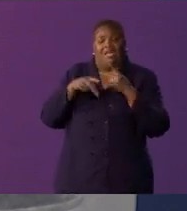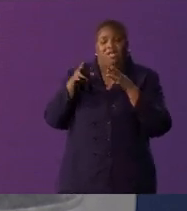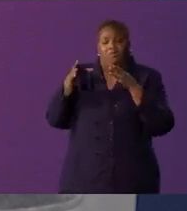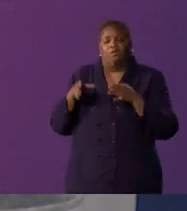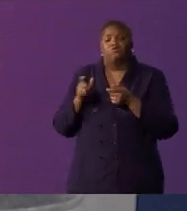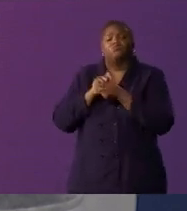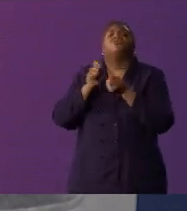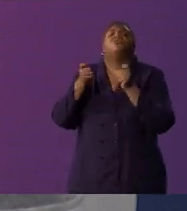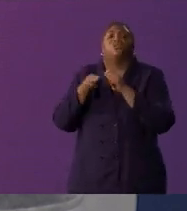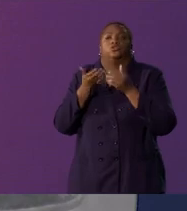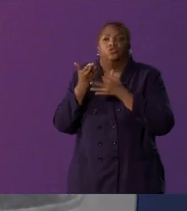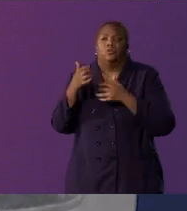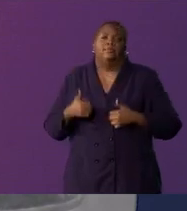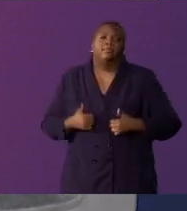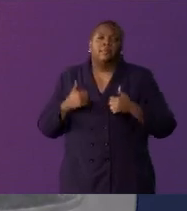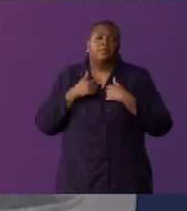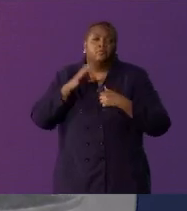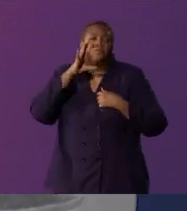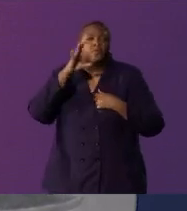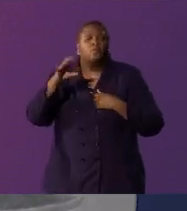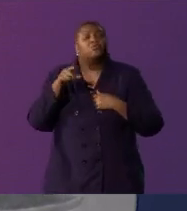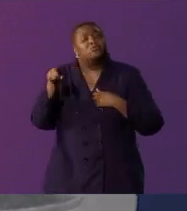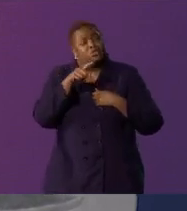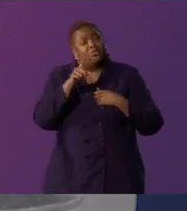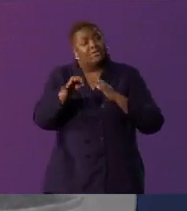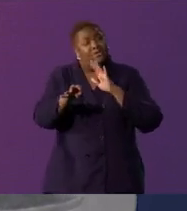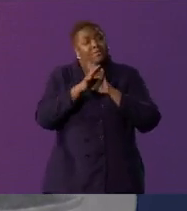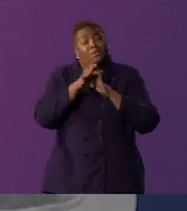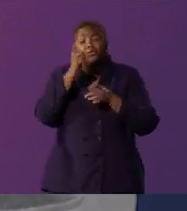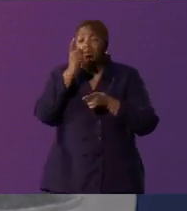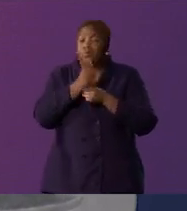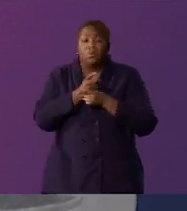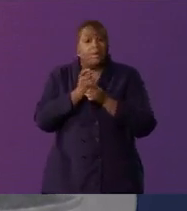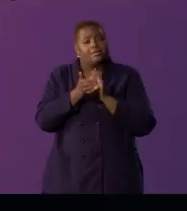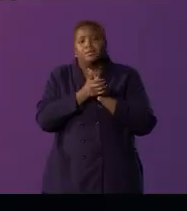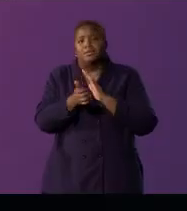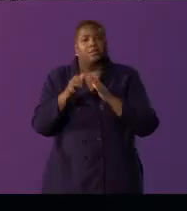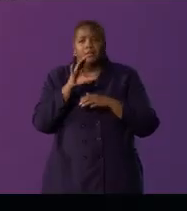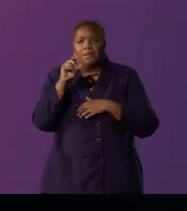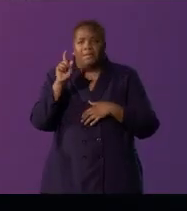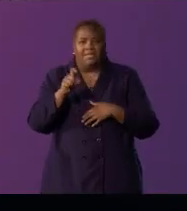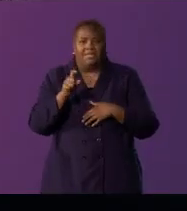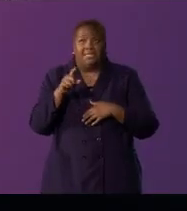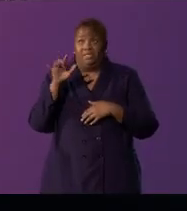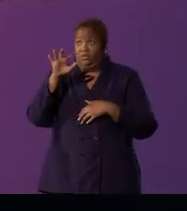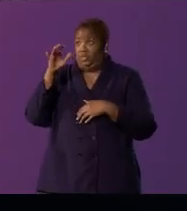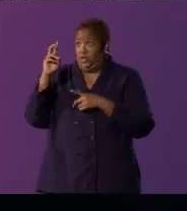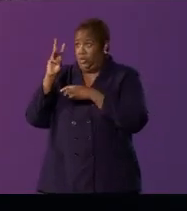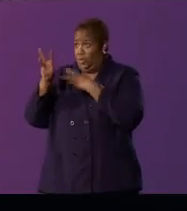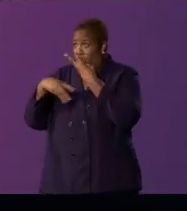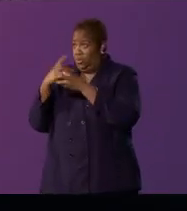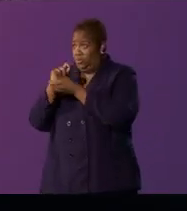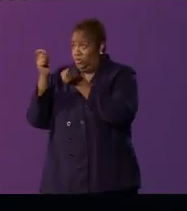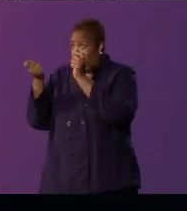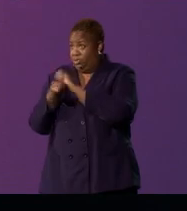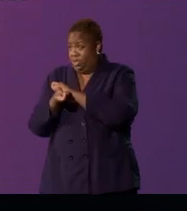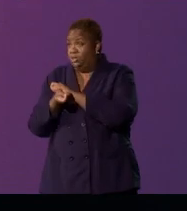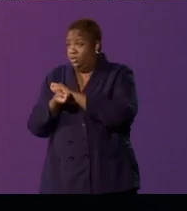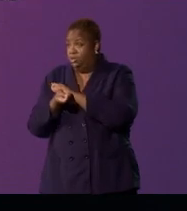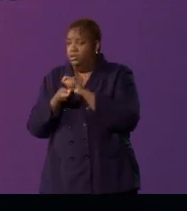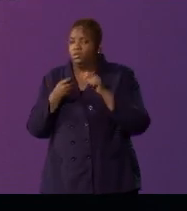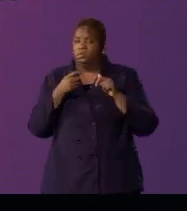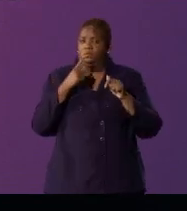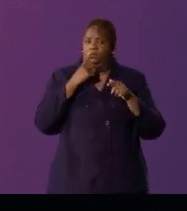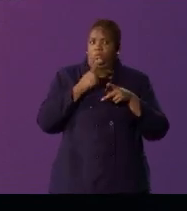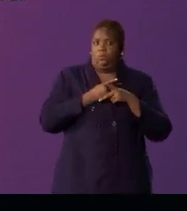life cycle. So you're going to have to pick the right talent that the company needs as the world around you is changing. But it's again going